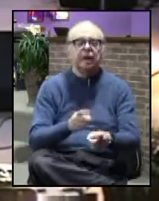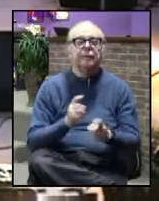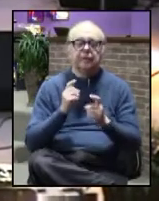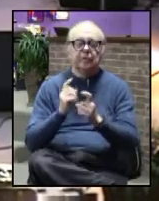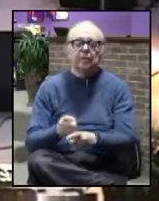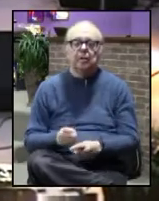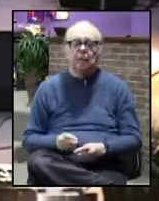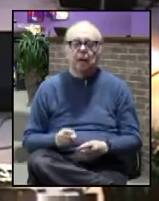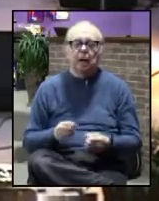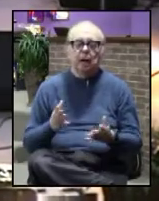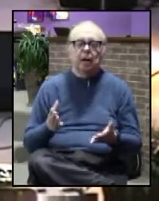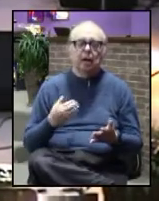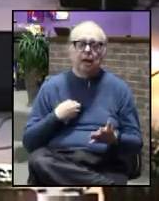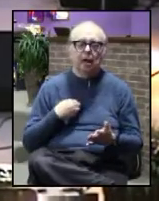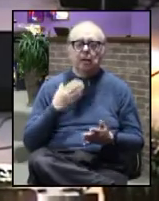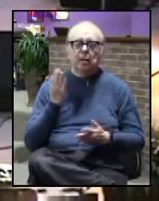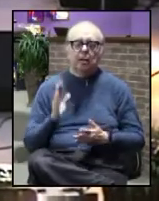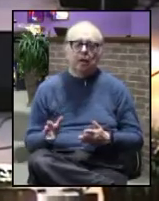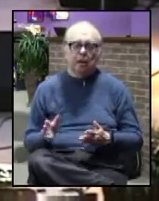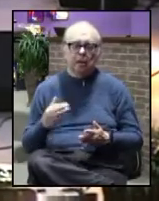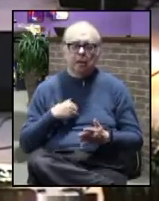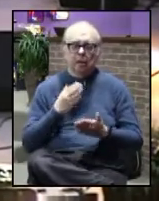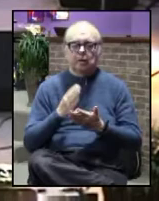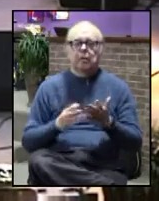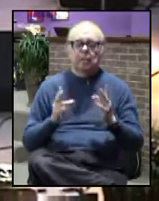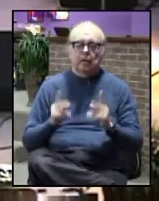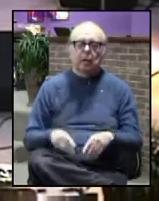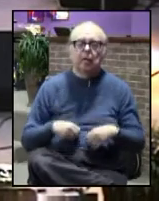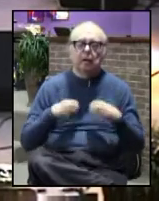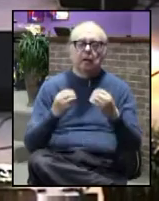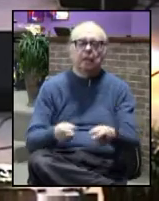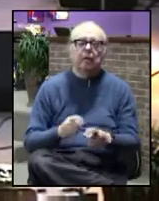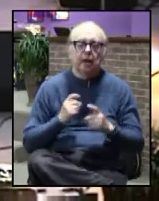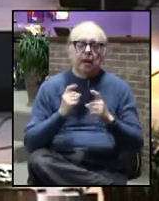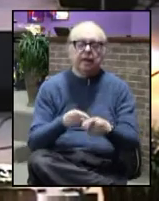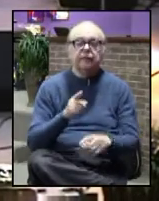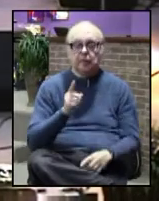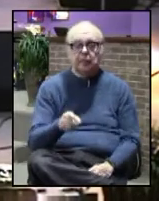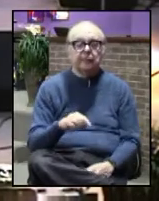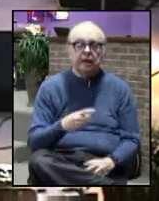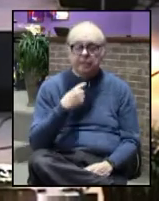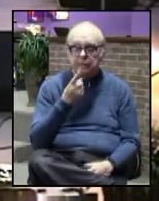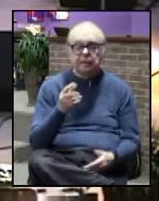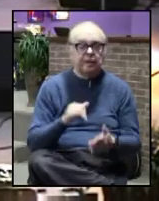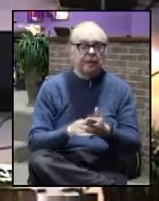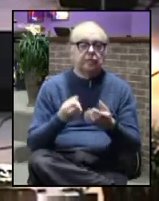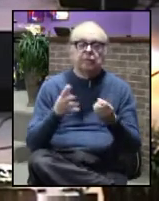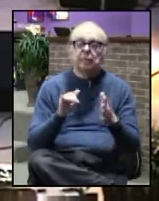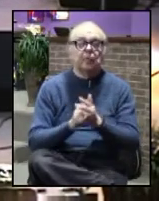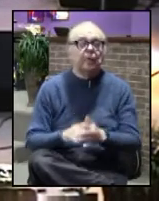many of you all have ever had somebody give you a gift and say, I don't want it?